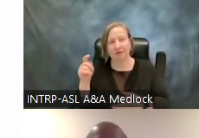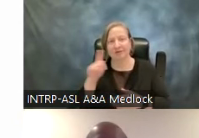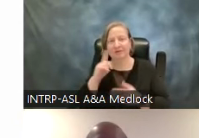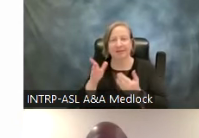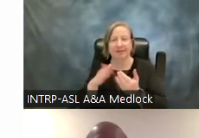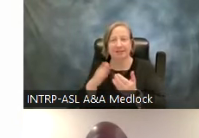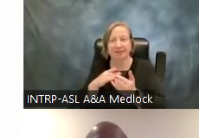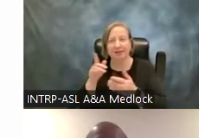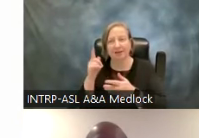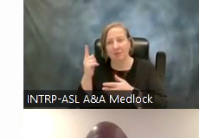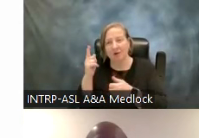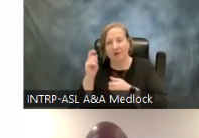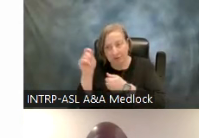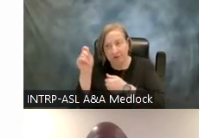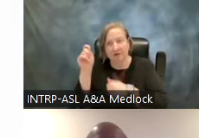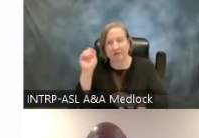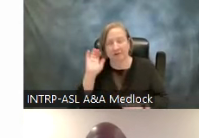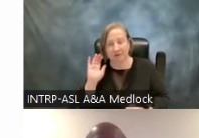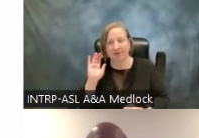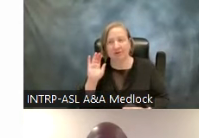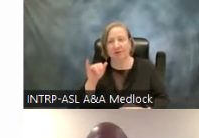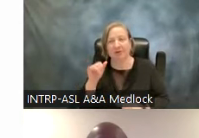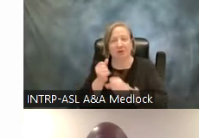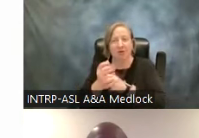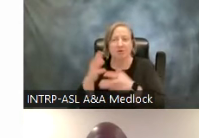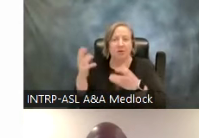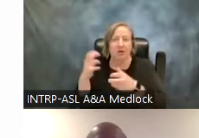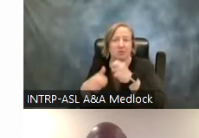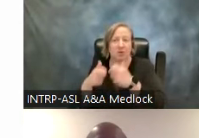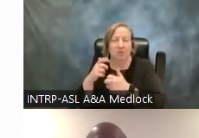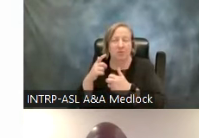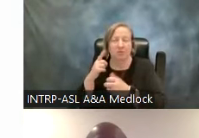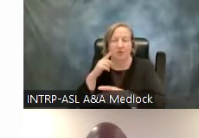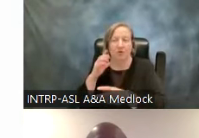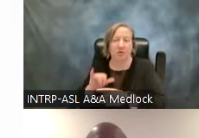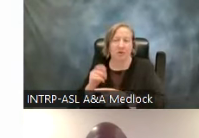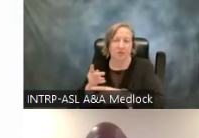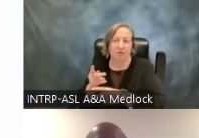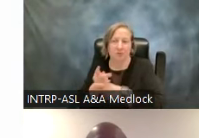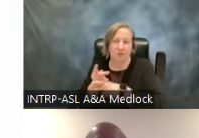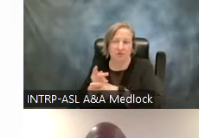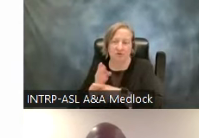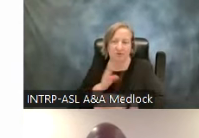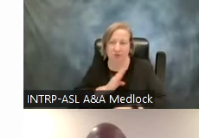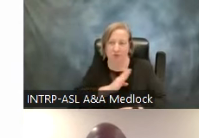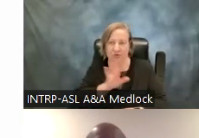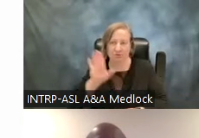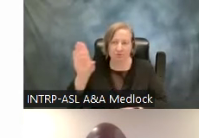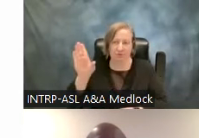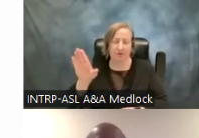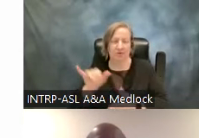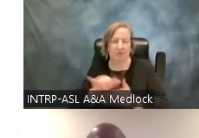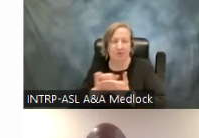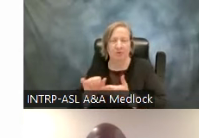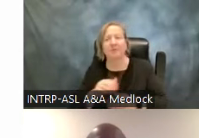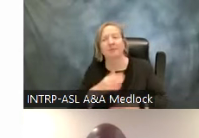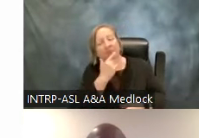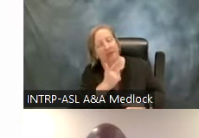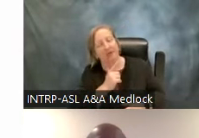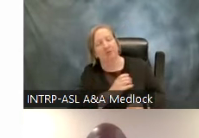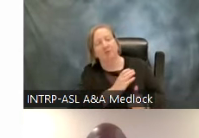It's just like one little check box, and it's caused a lot of problems for the New York Oversight Board. Thank you, Co-Chair Dan.